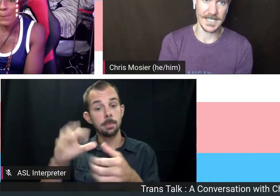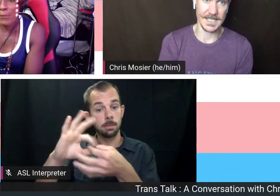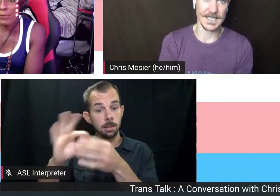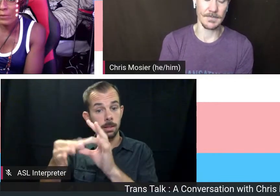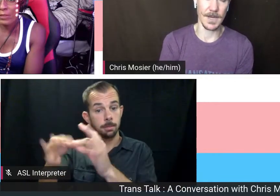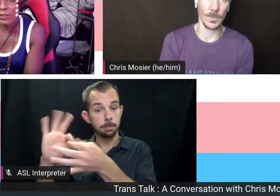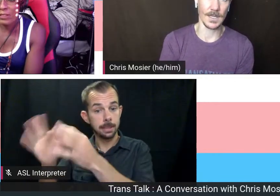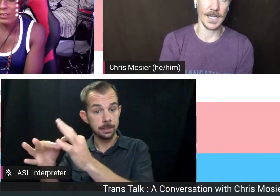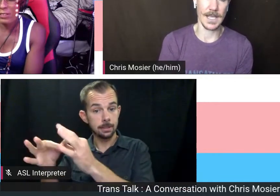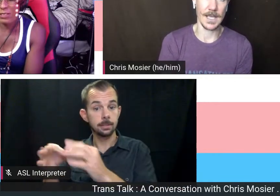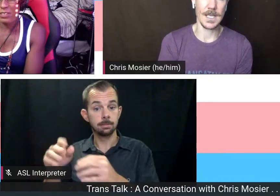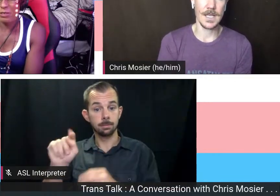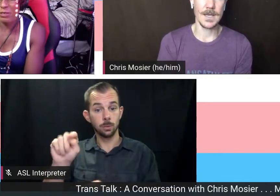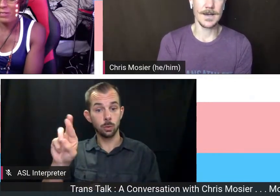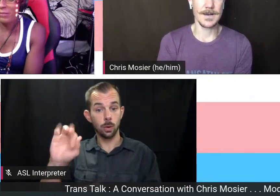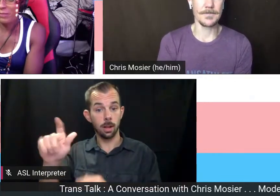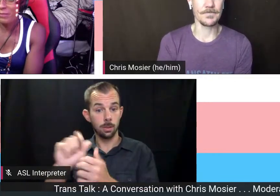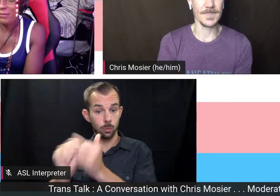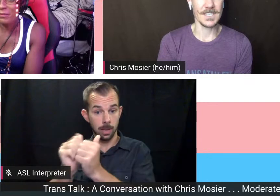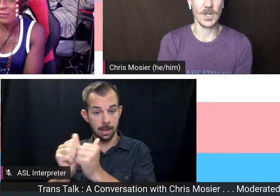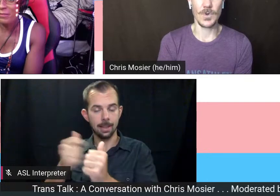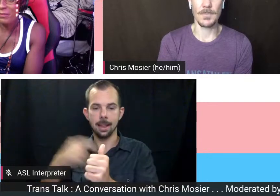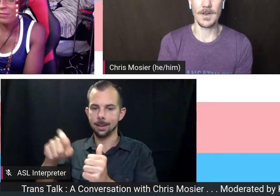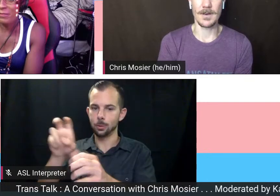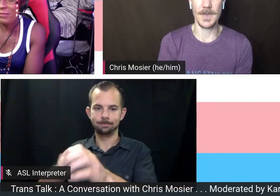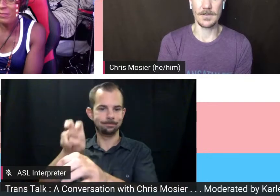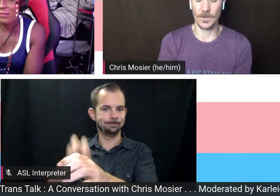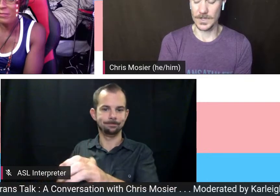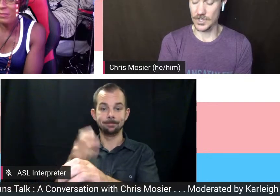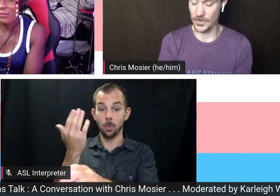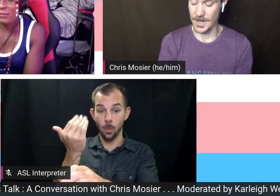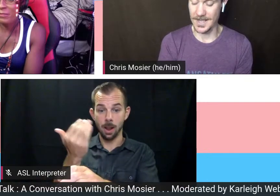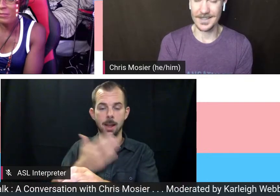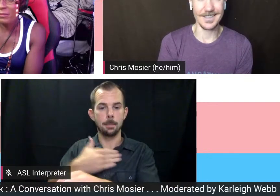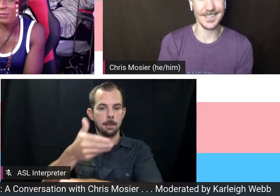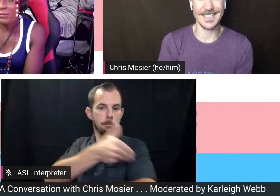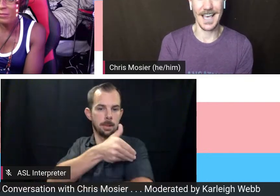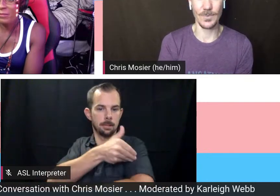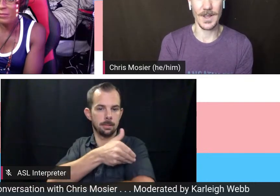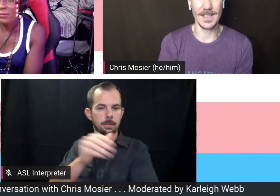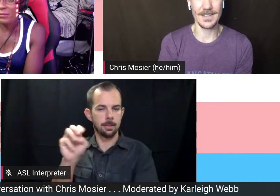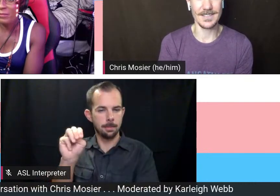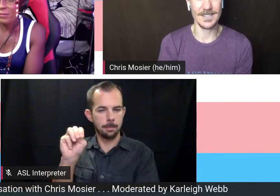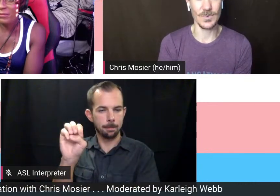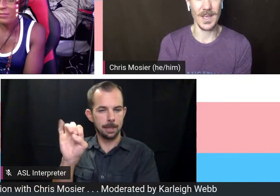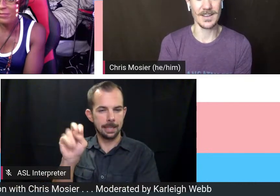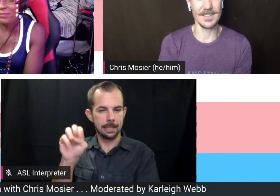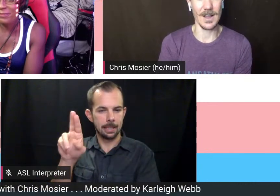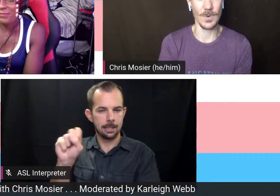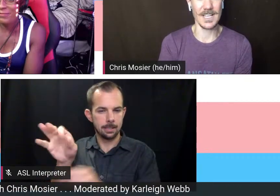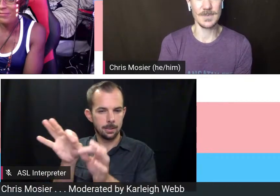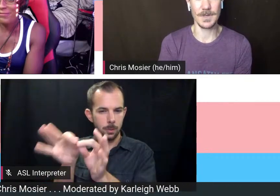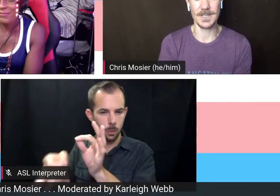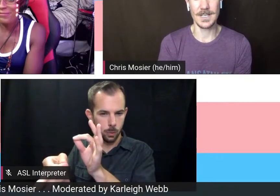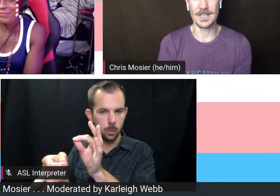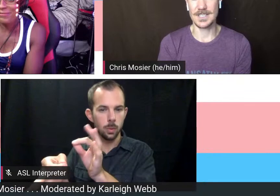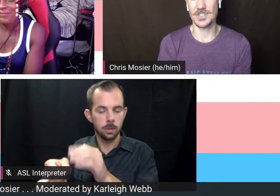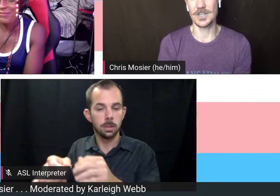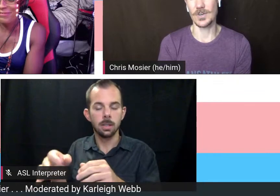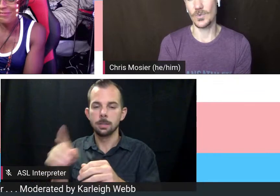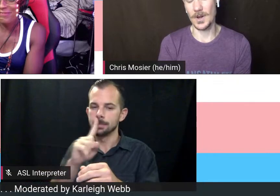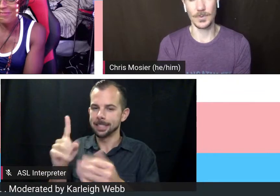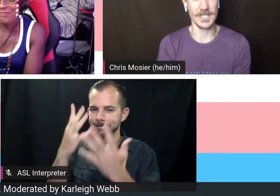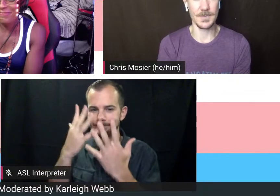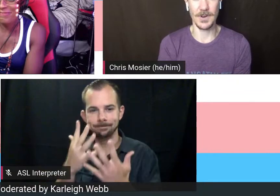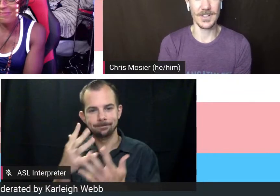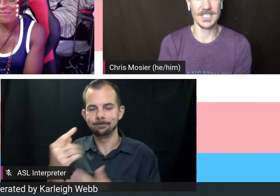torn meniscus in my right knee. So a painful injury and a sad way to end that race, but such